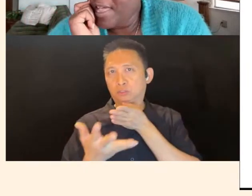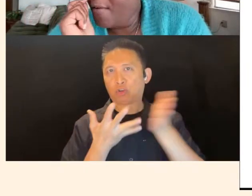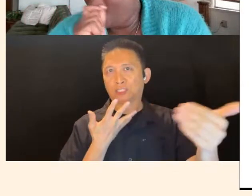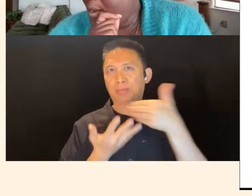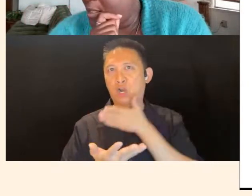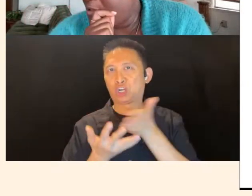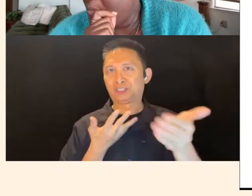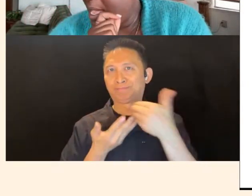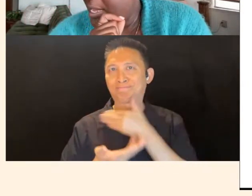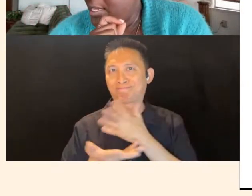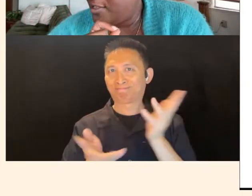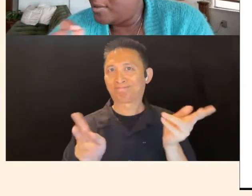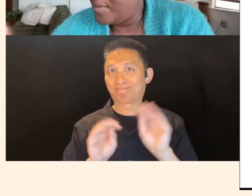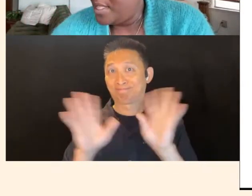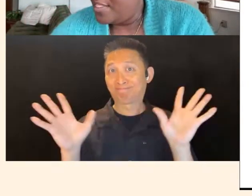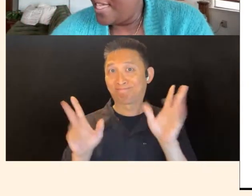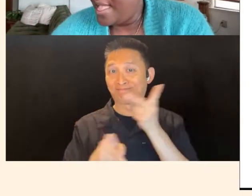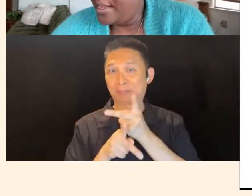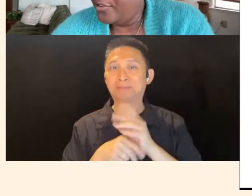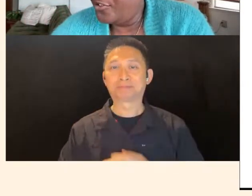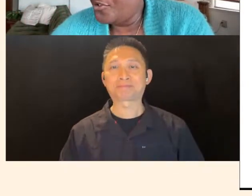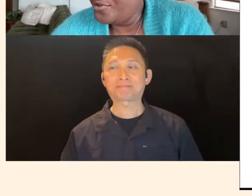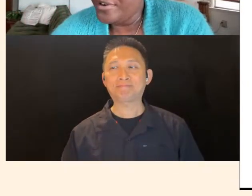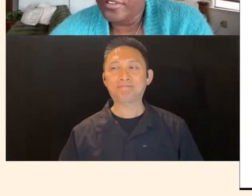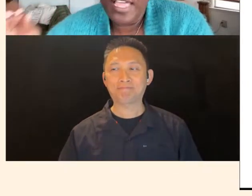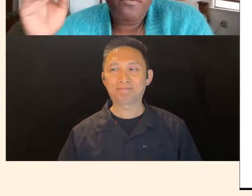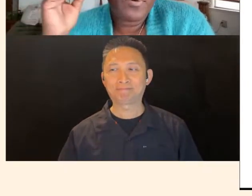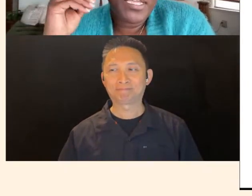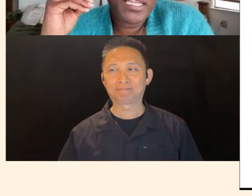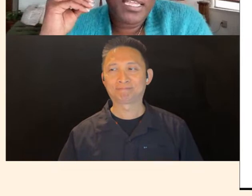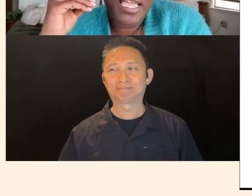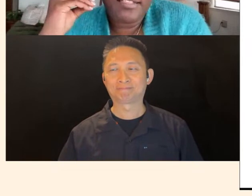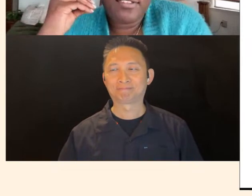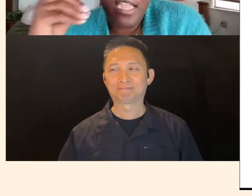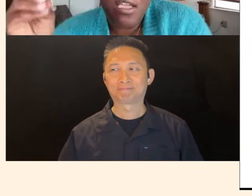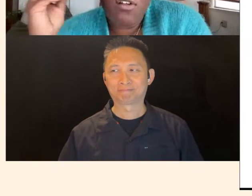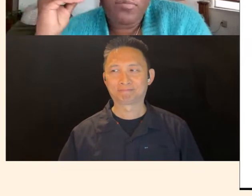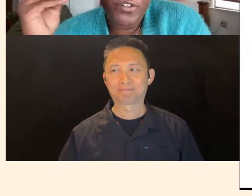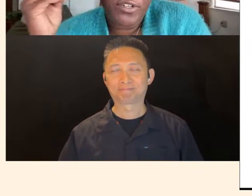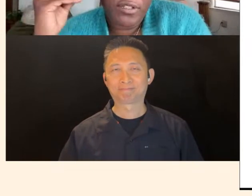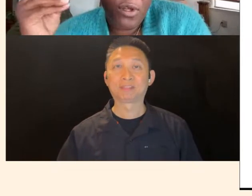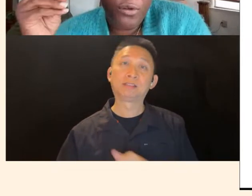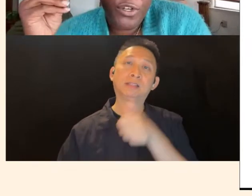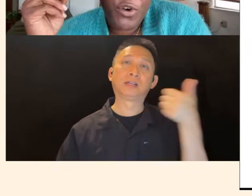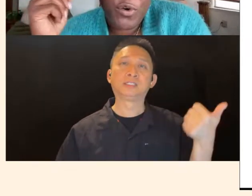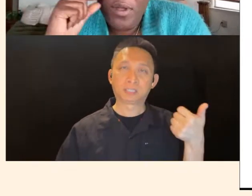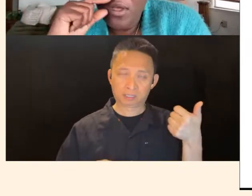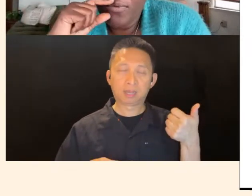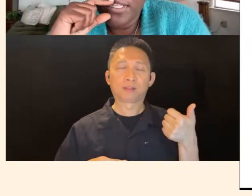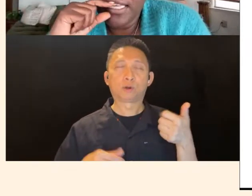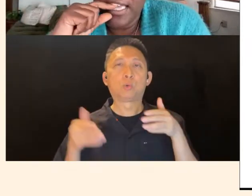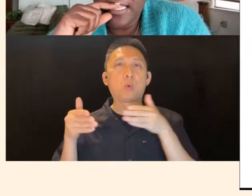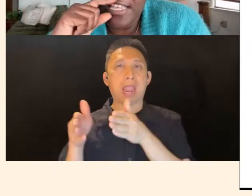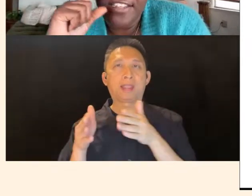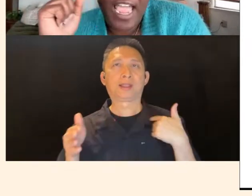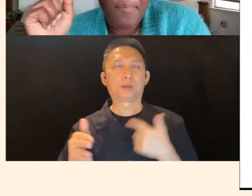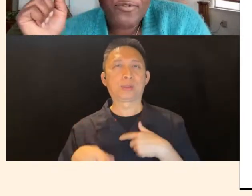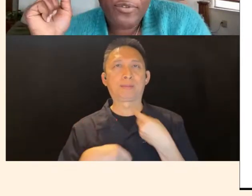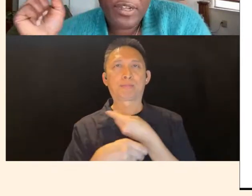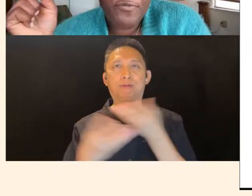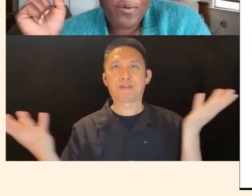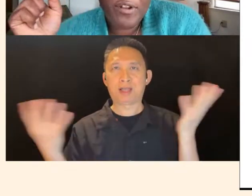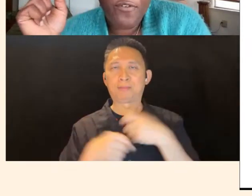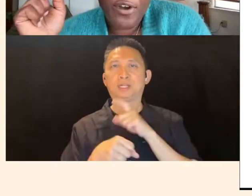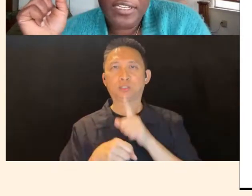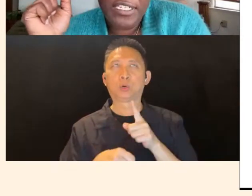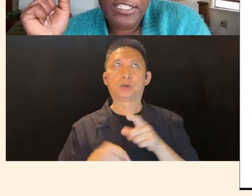We also have one other mechanism that ensures that we can stay on mission long term. One of the key things that happens